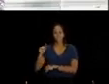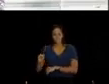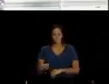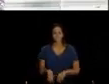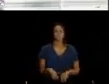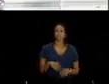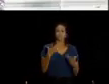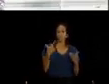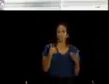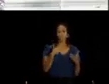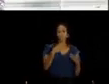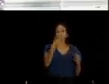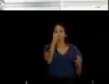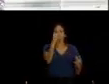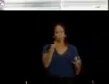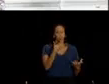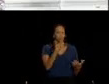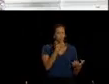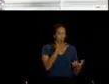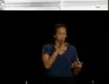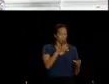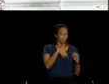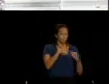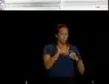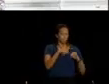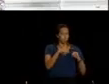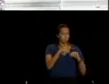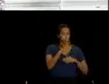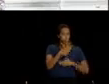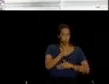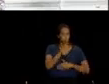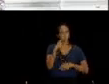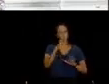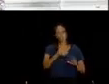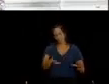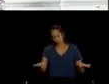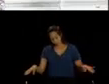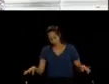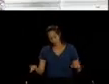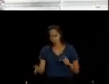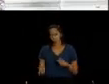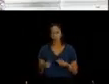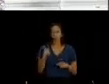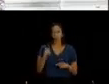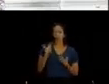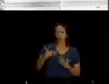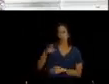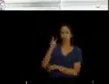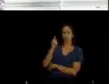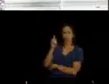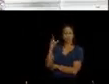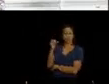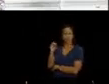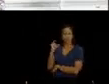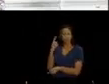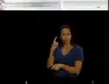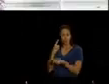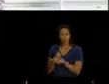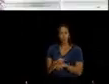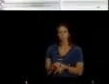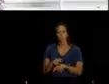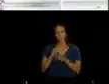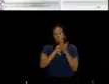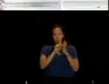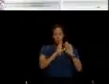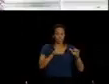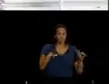to talk about rest for children? Now, I'm a Virgo, right? So as a Virgo, I have a 10-year plan. Writing a children's